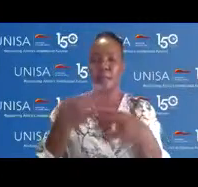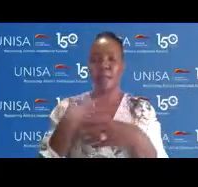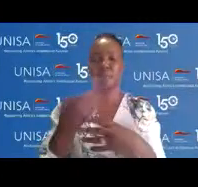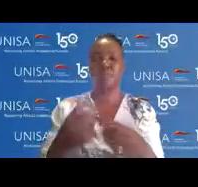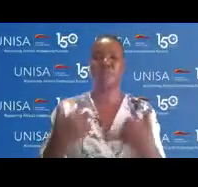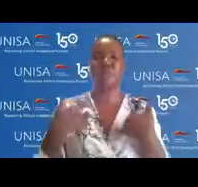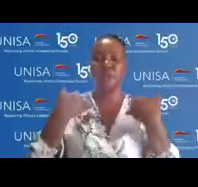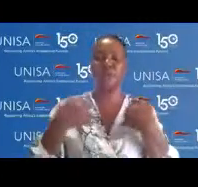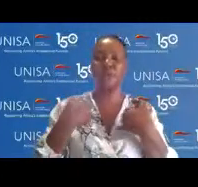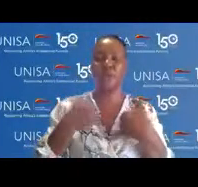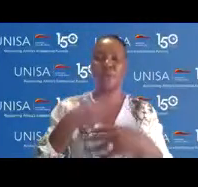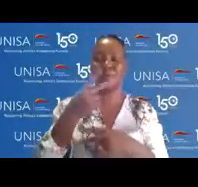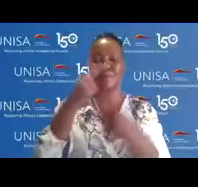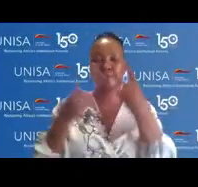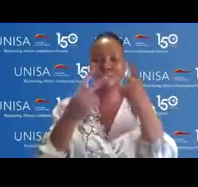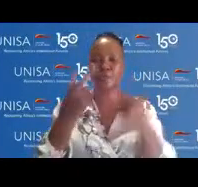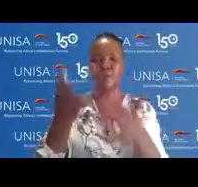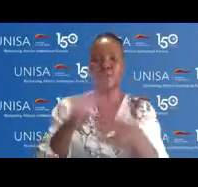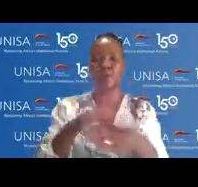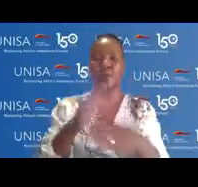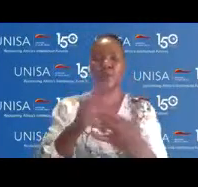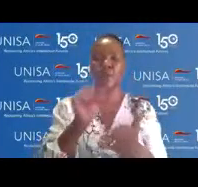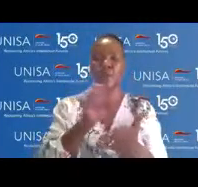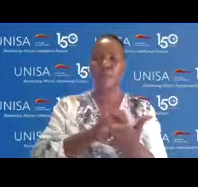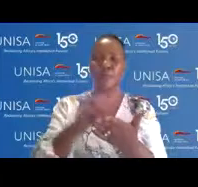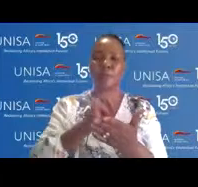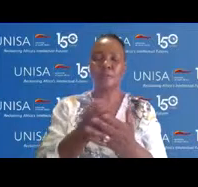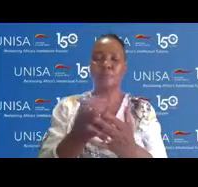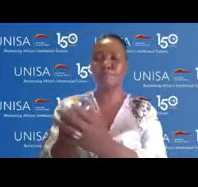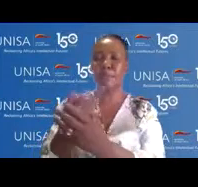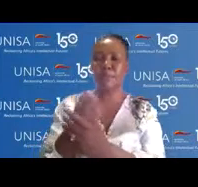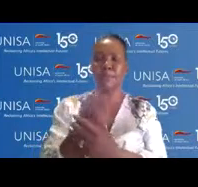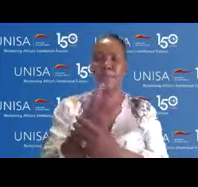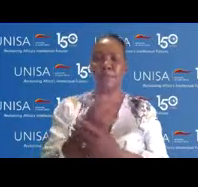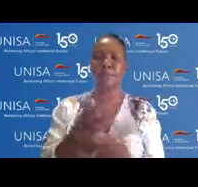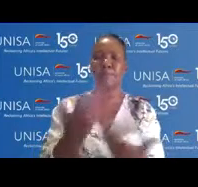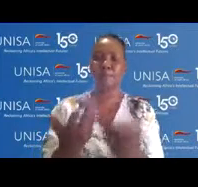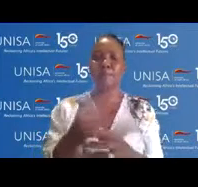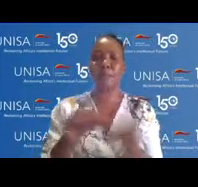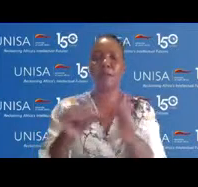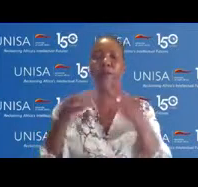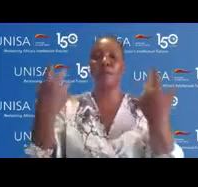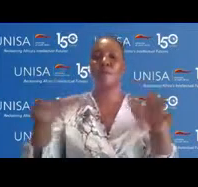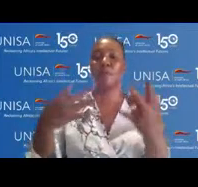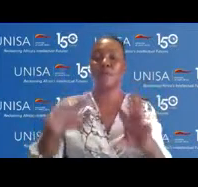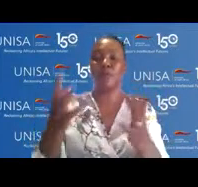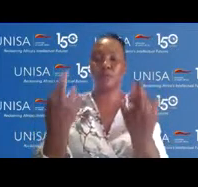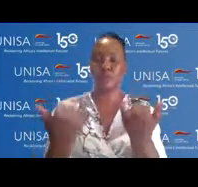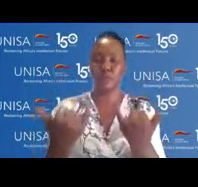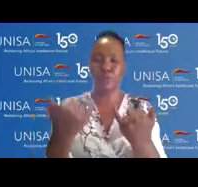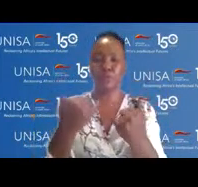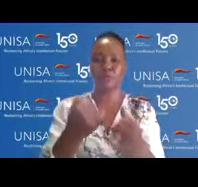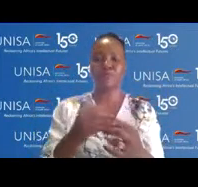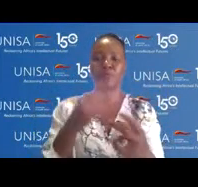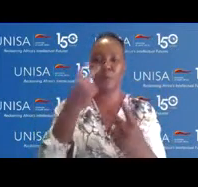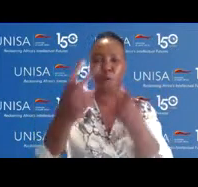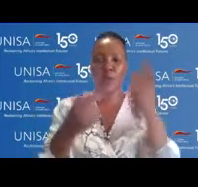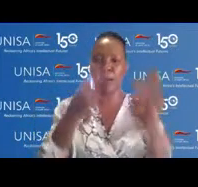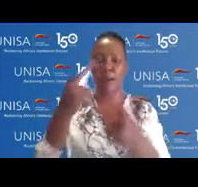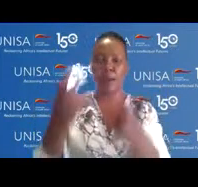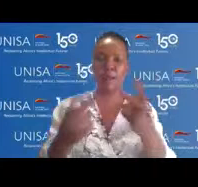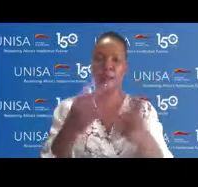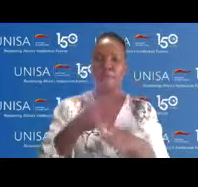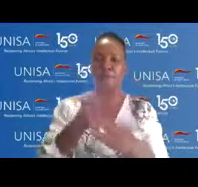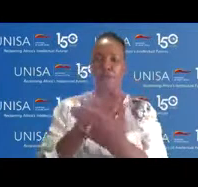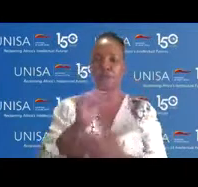few messages are popping in all over the show. Really, really important. So today we really looked at customizing your device, having a look at